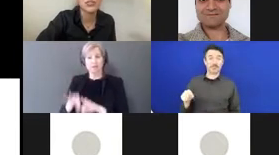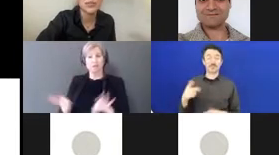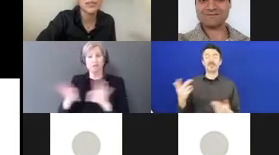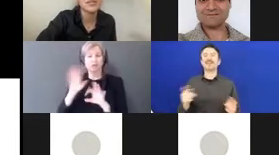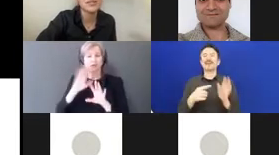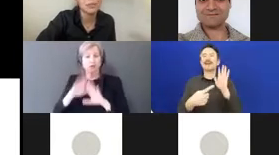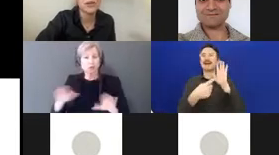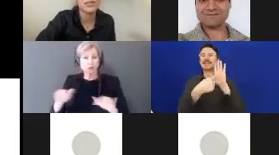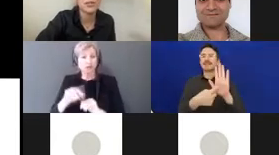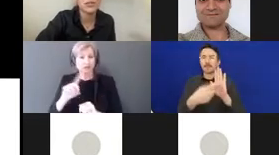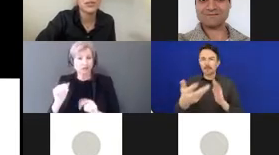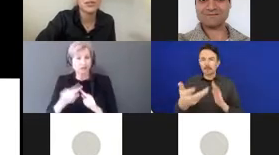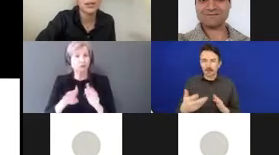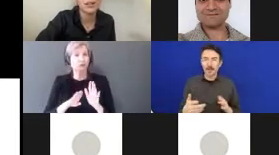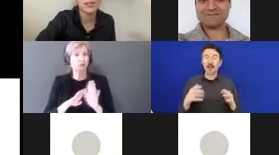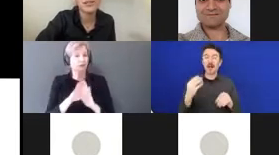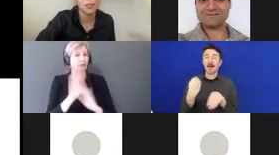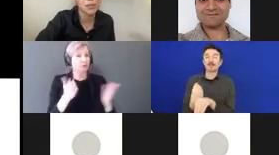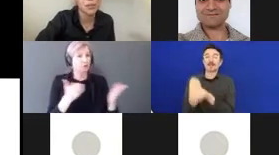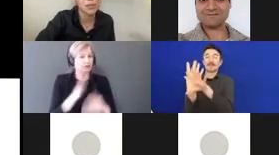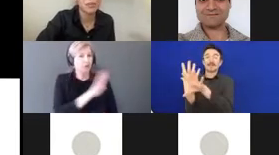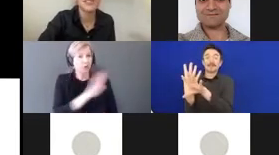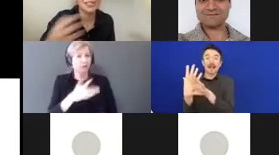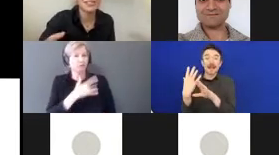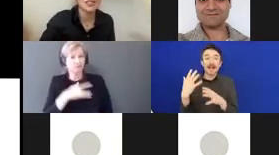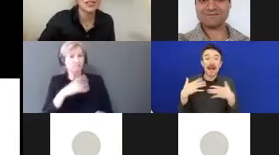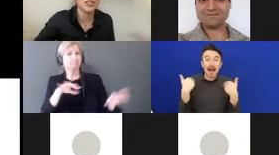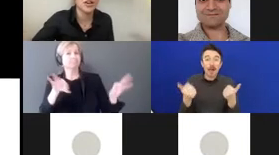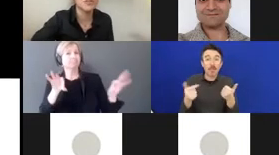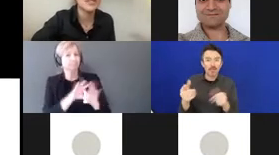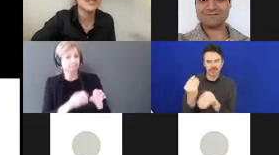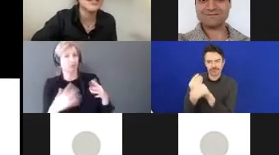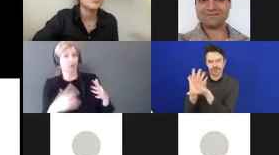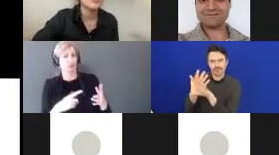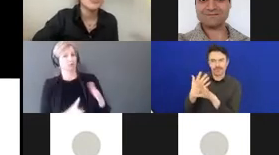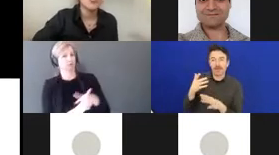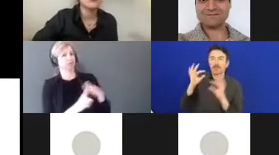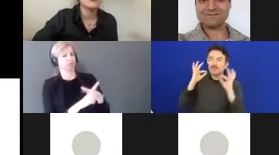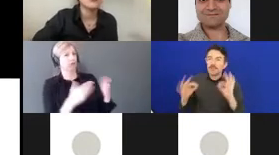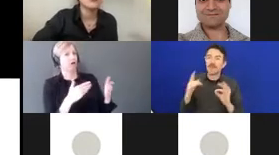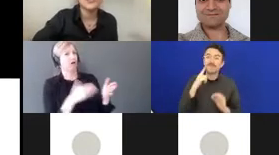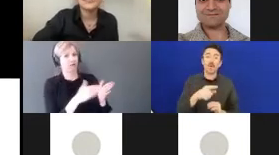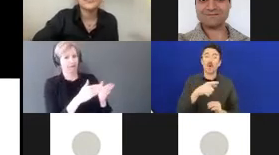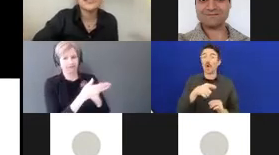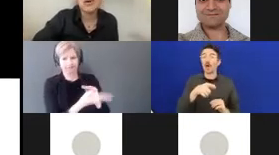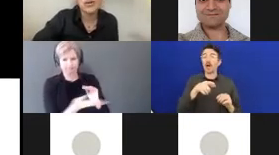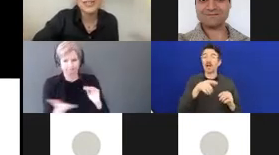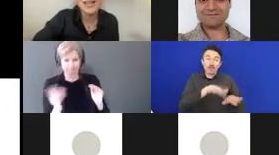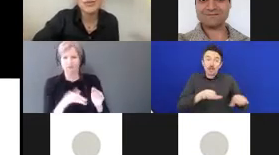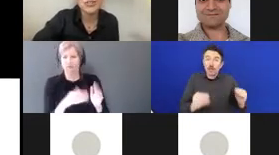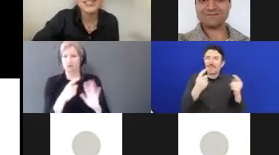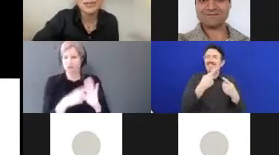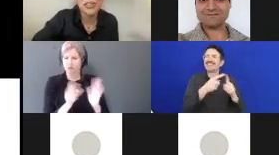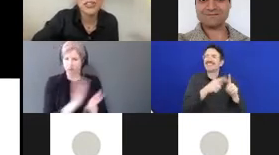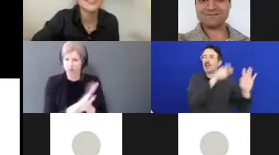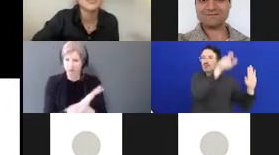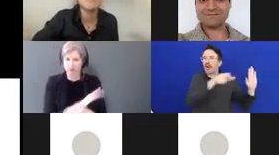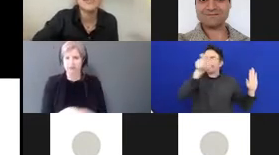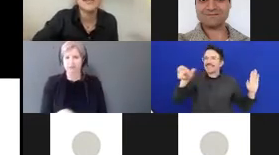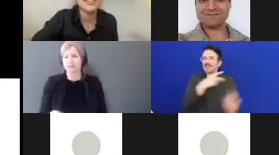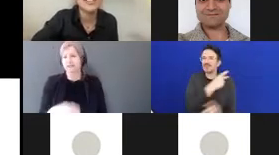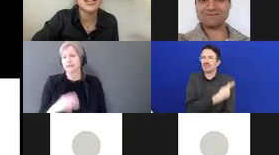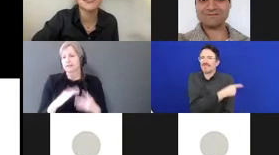those services in the provinces was important and was prevalent in a lot of documents. Also, small exemptions